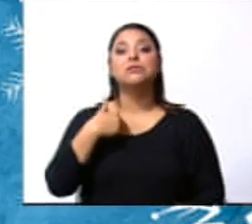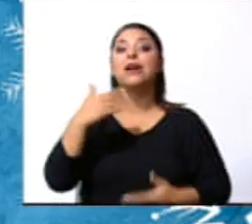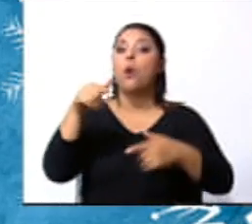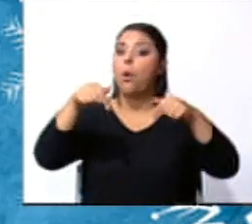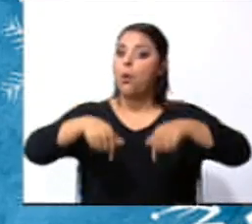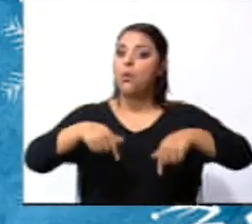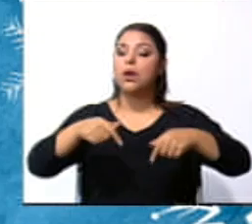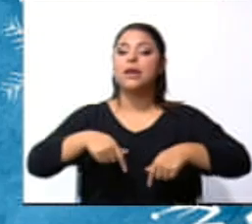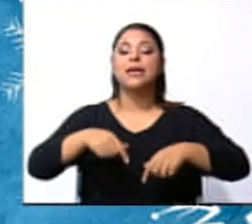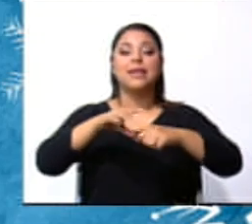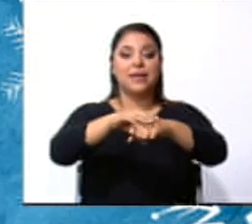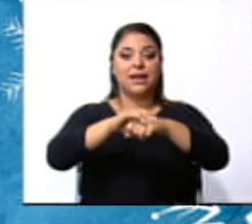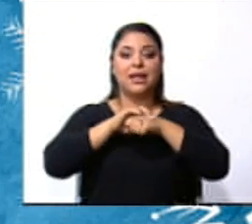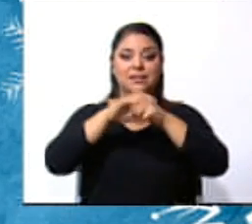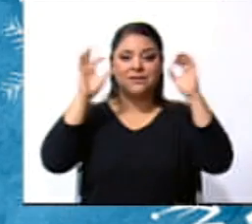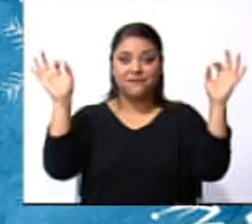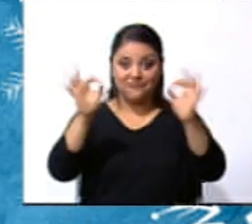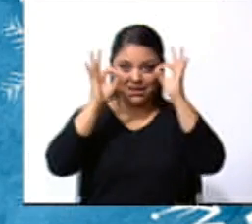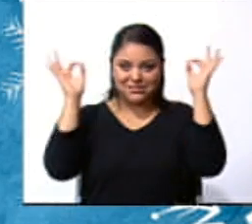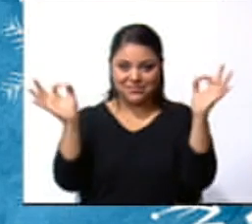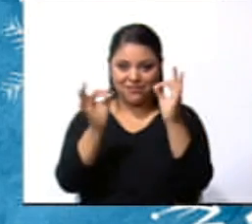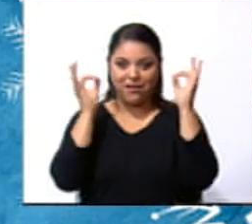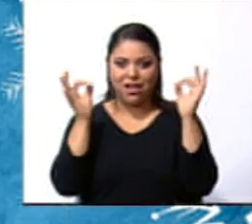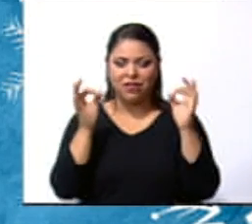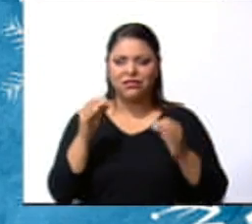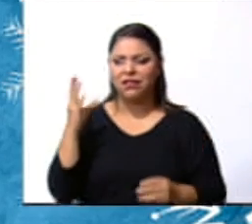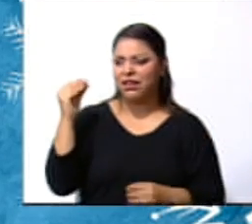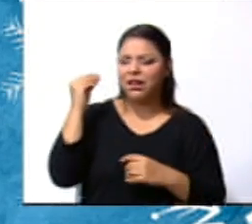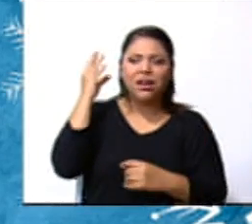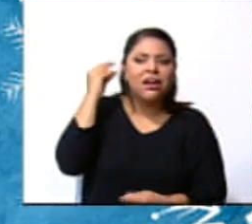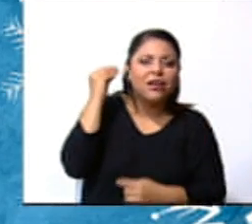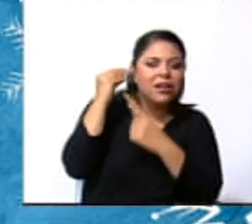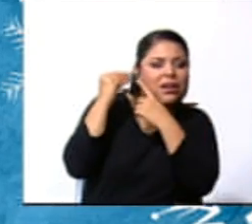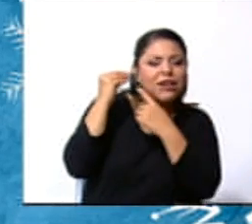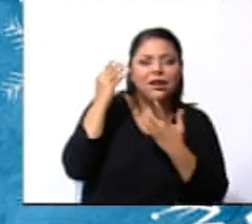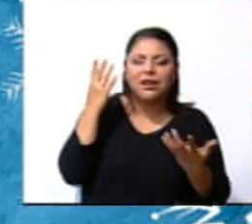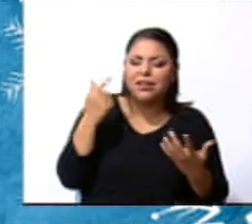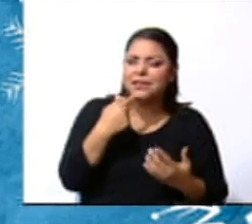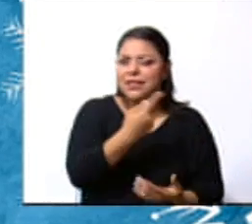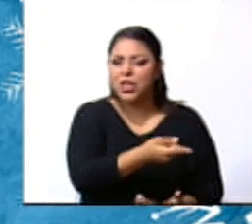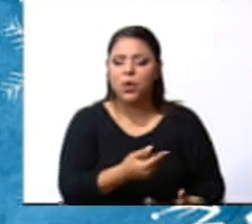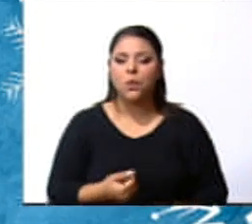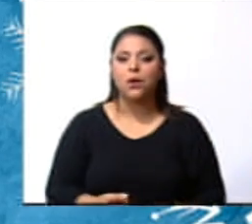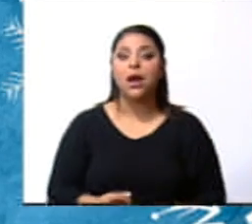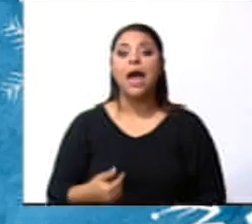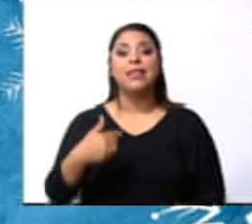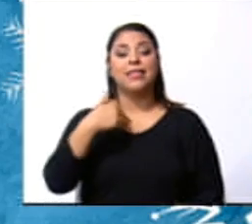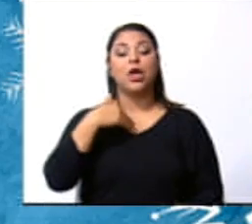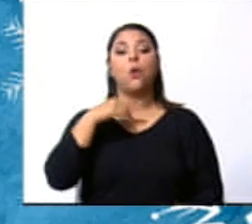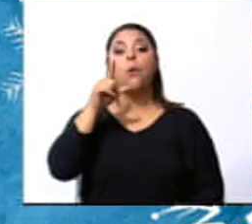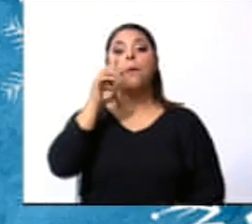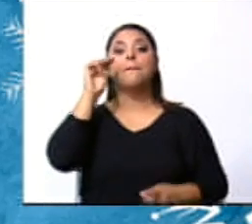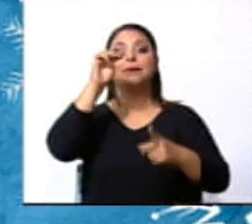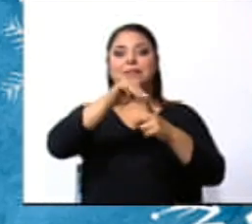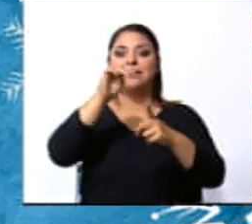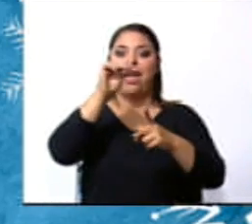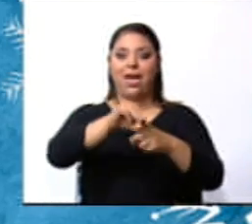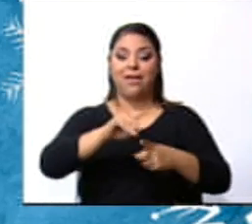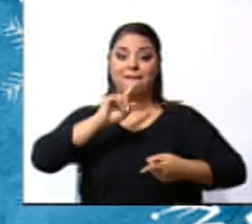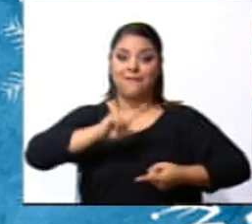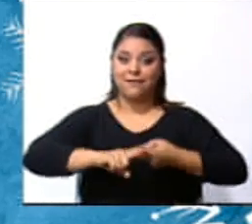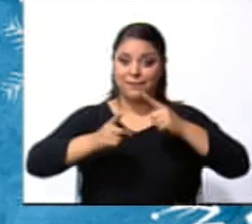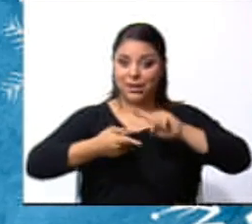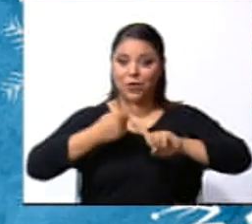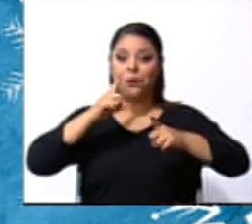festival. What? What are you saying, Osvaldo? We have a message from a friend. Oh,